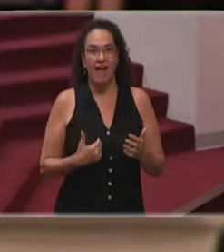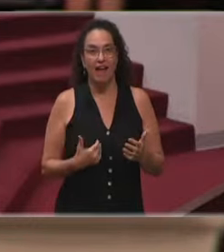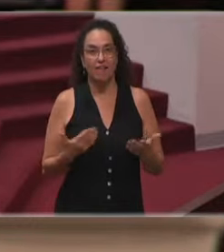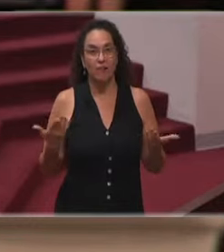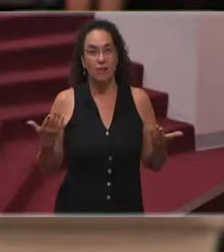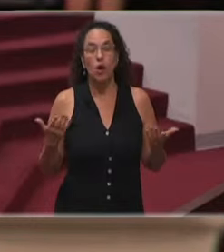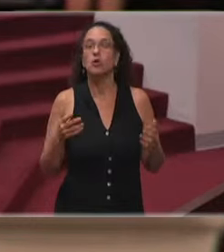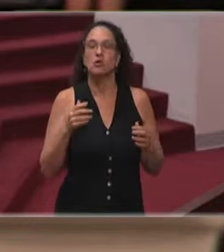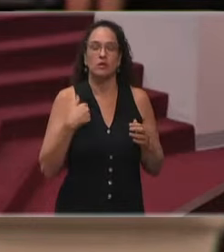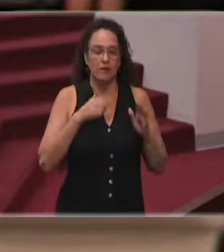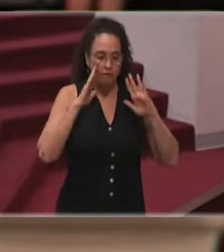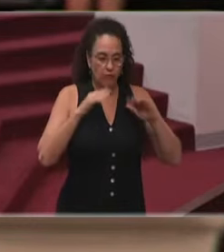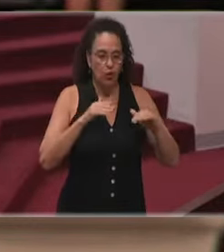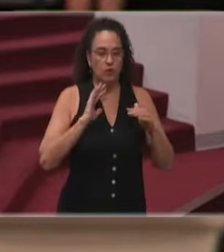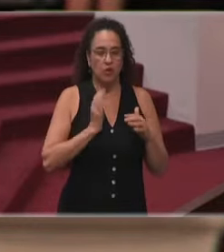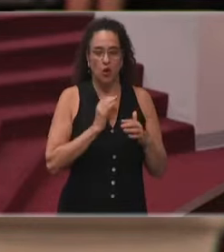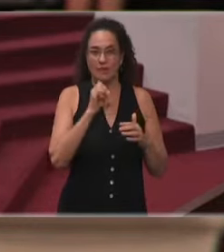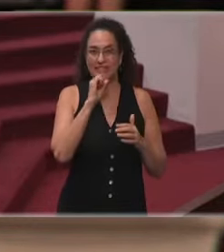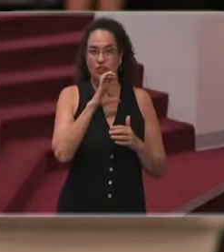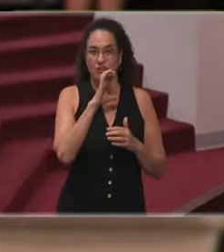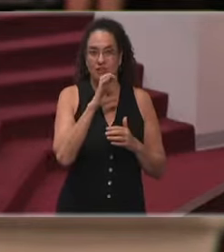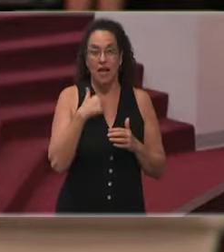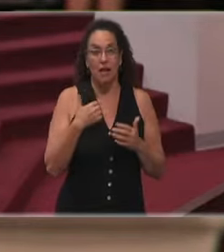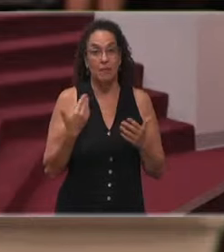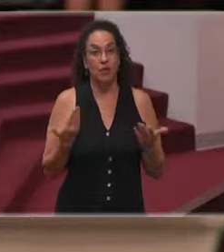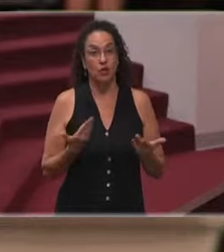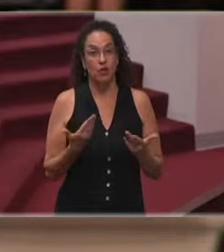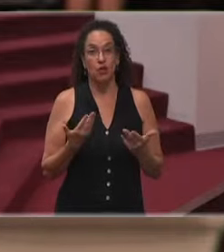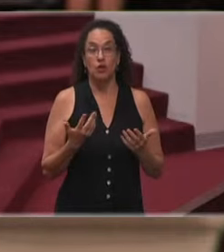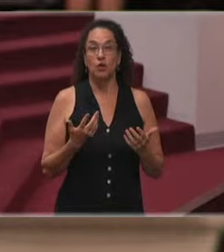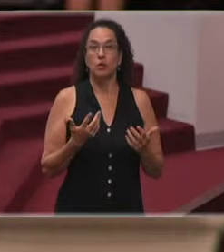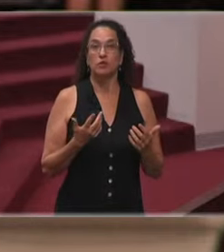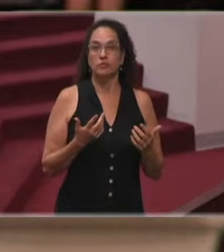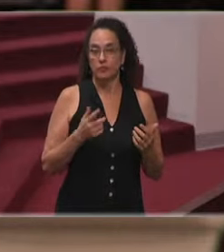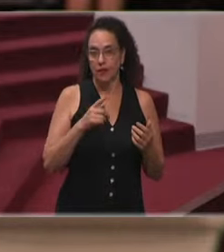years. I came here when I was 37 years of age,